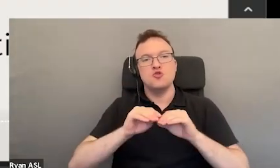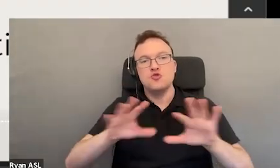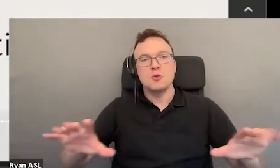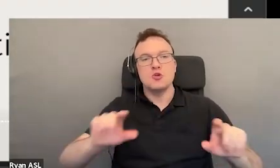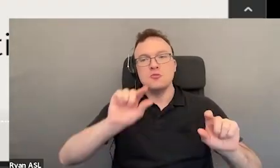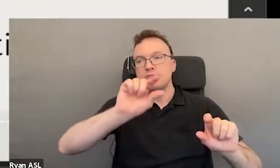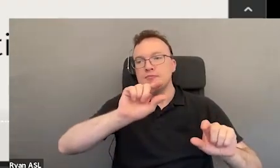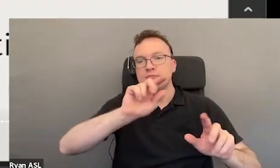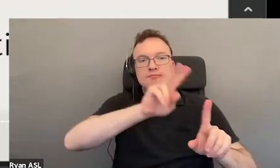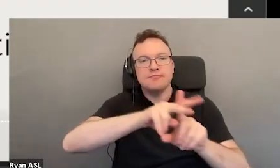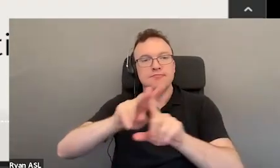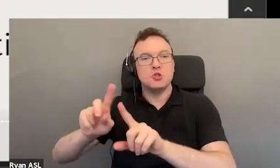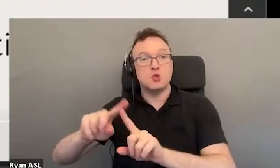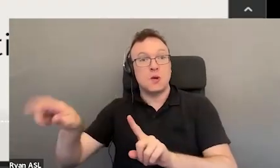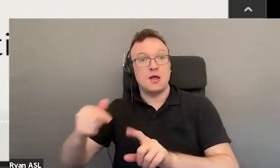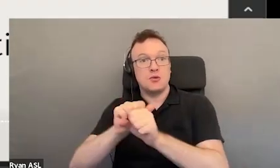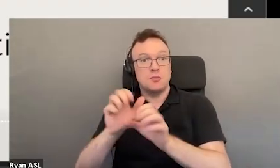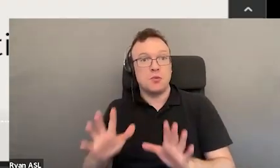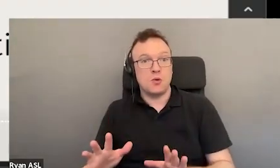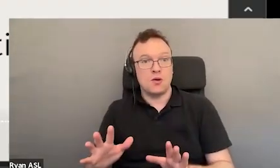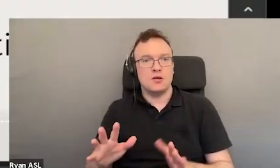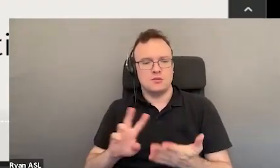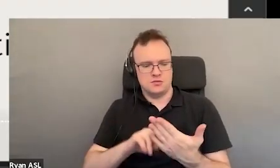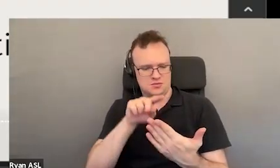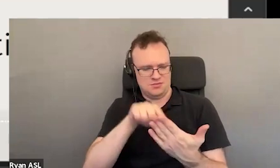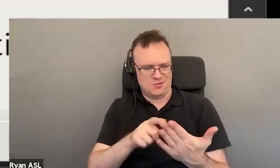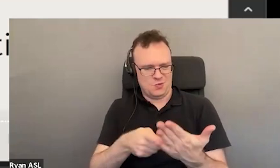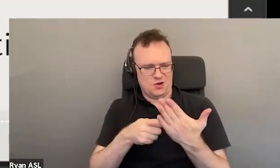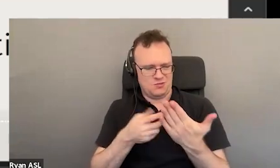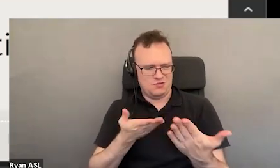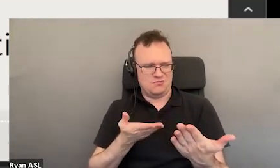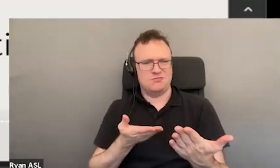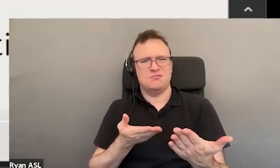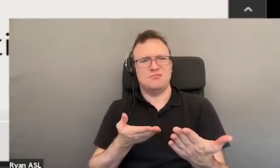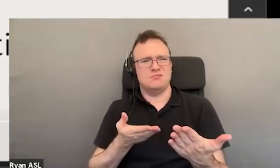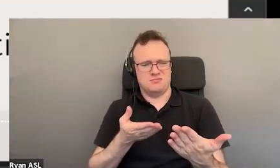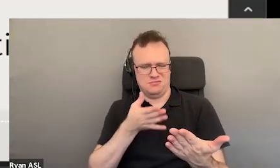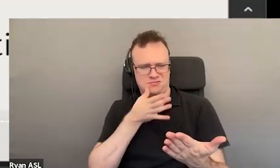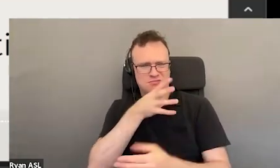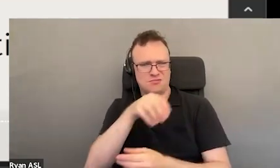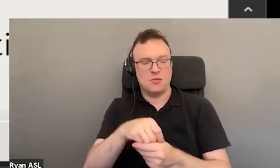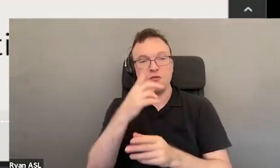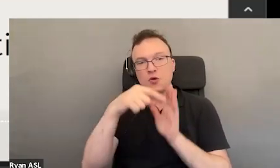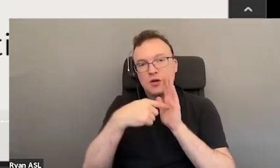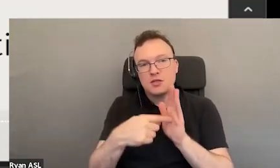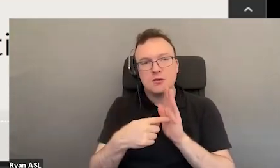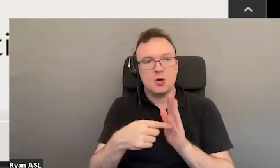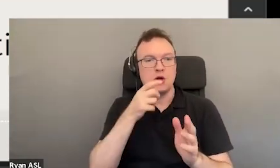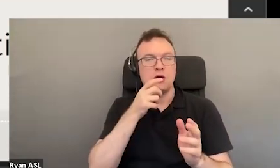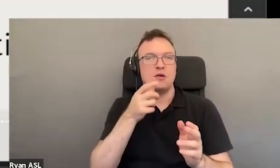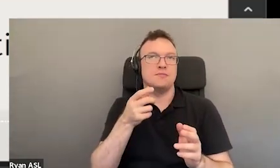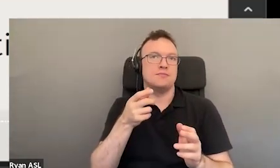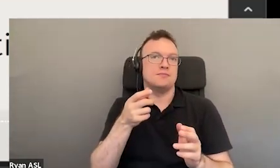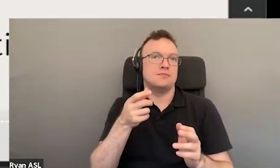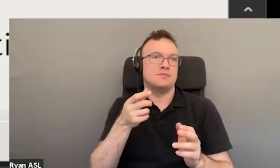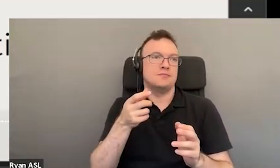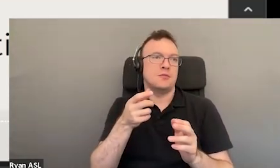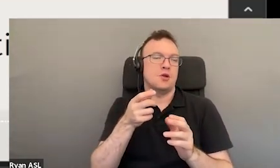redistributed among other employees. And that can include things like not allowing for